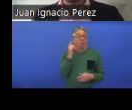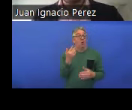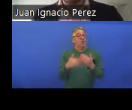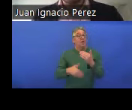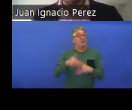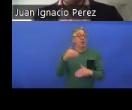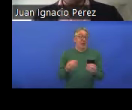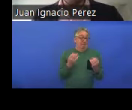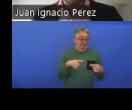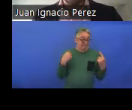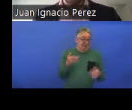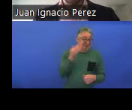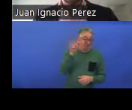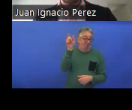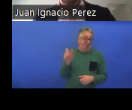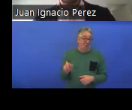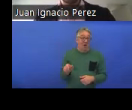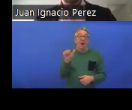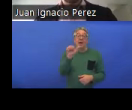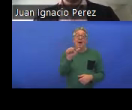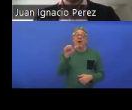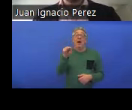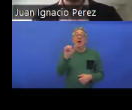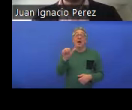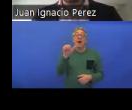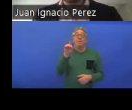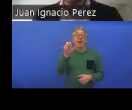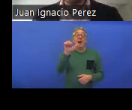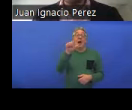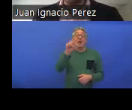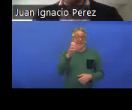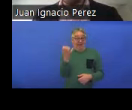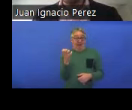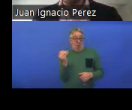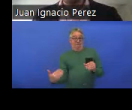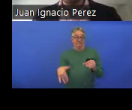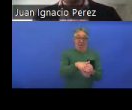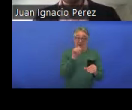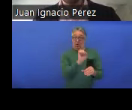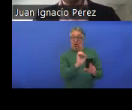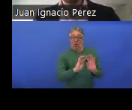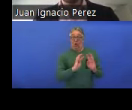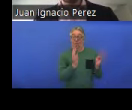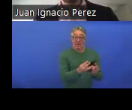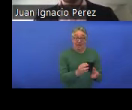us know, which is Ms. Ana Peláez. And very importantly, this committee in 2014 adopted